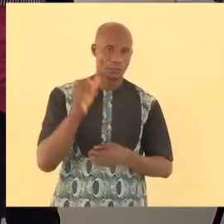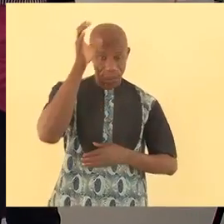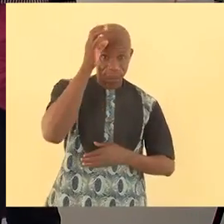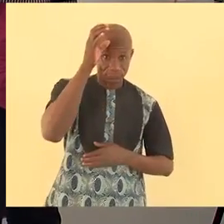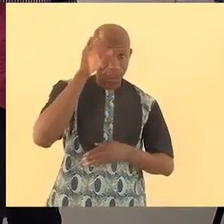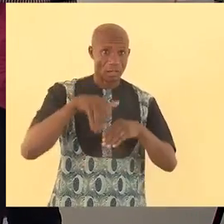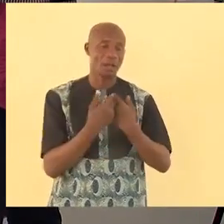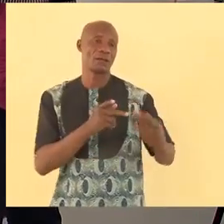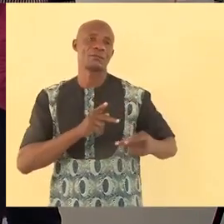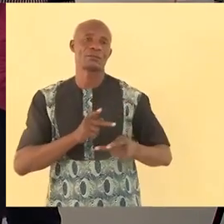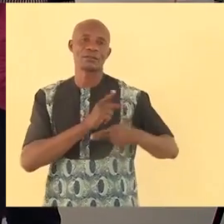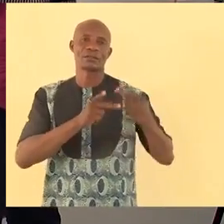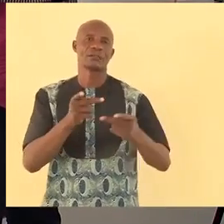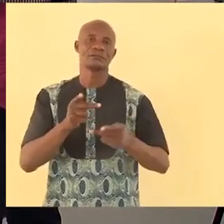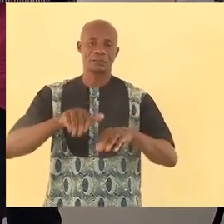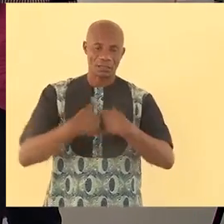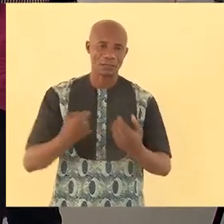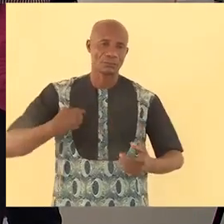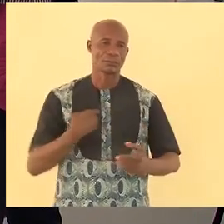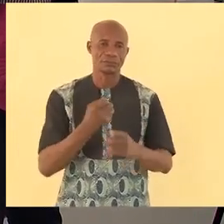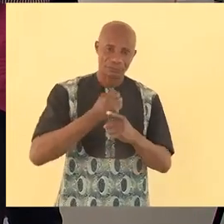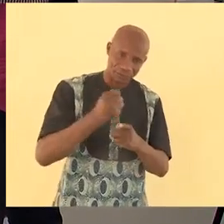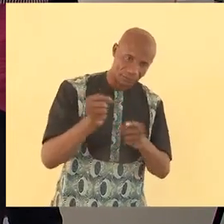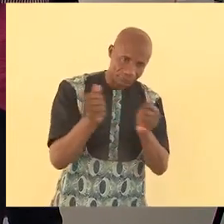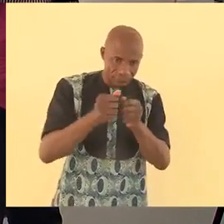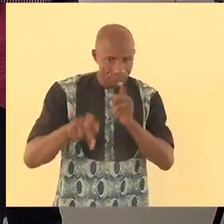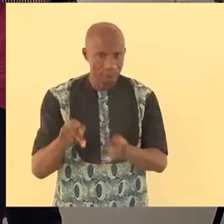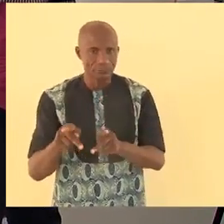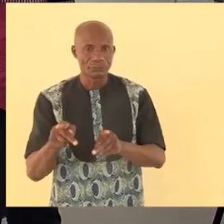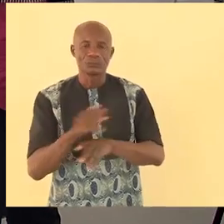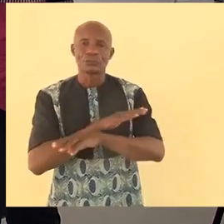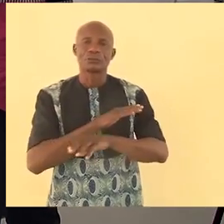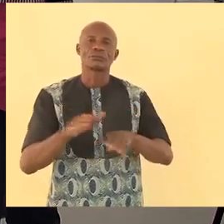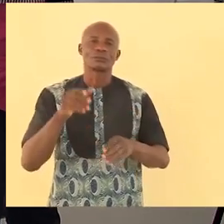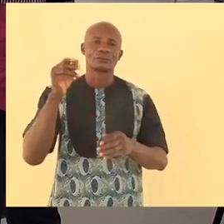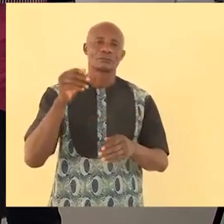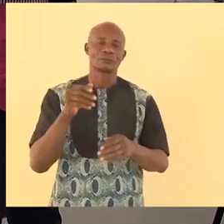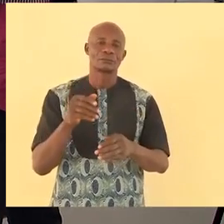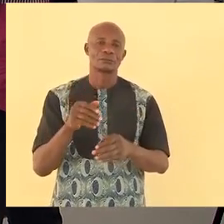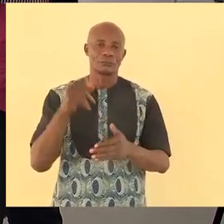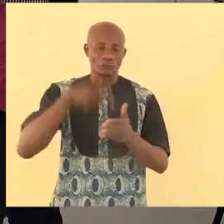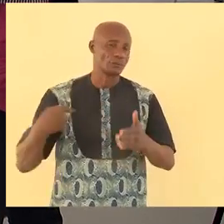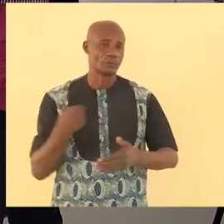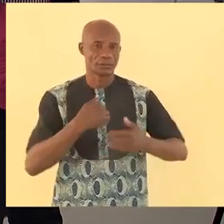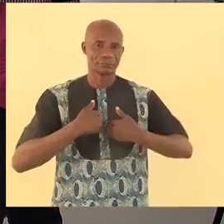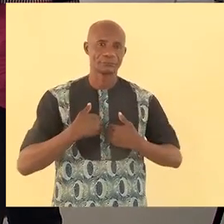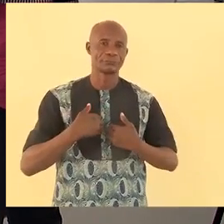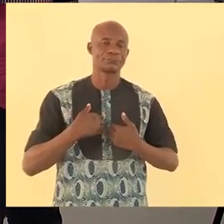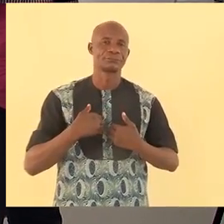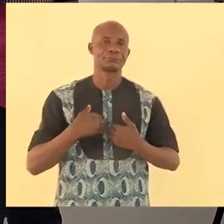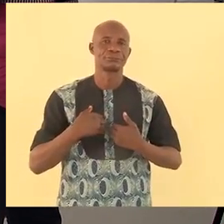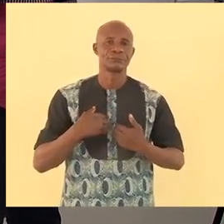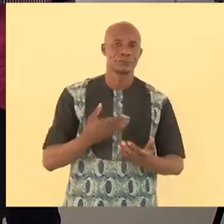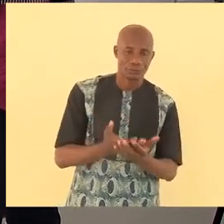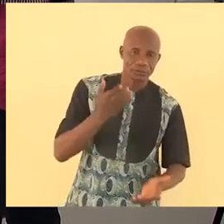towards people, how kind we are, how we share with people, and not what we have, towards what we have. Let's